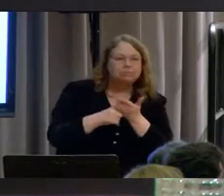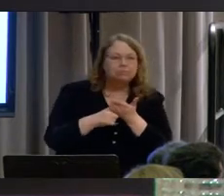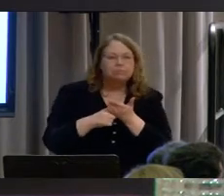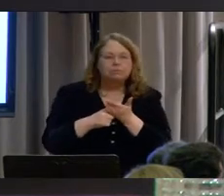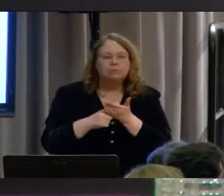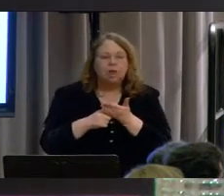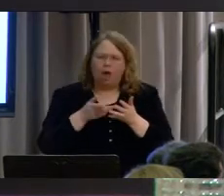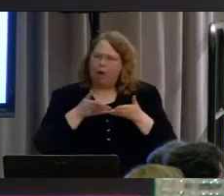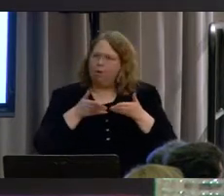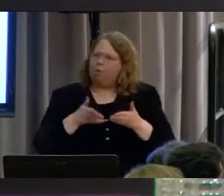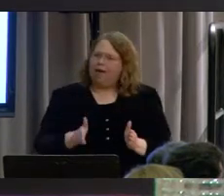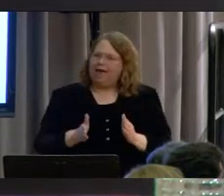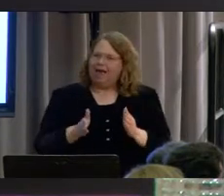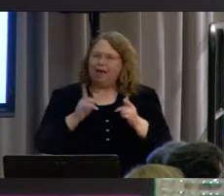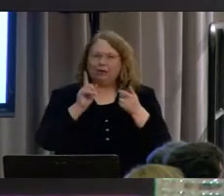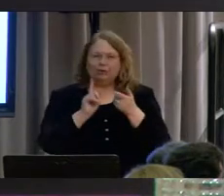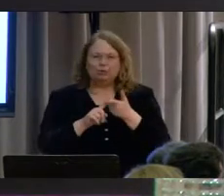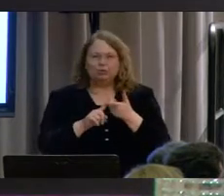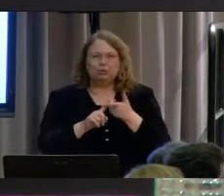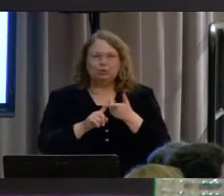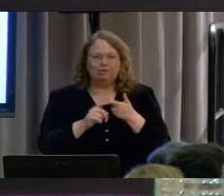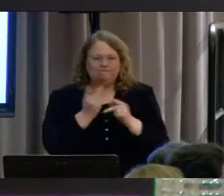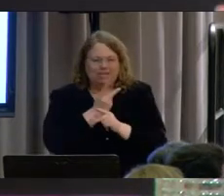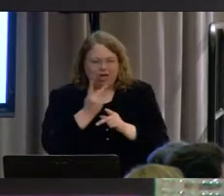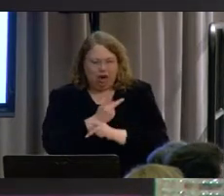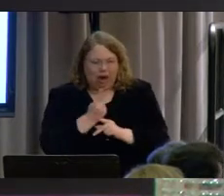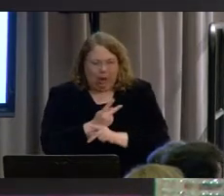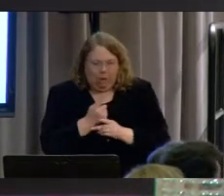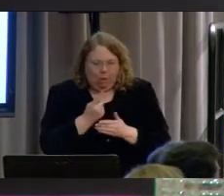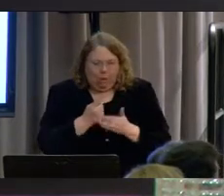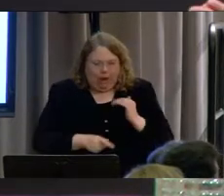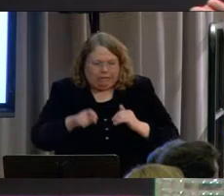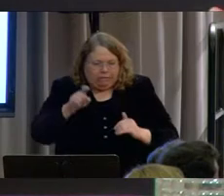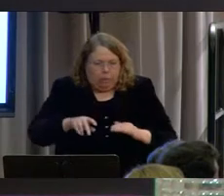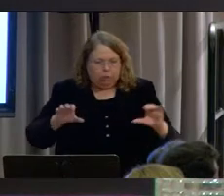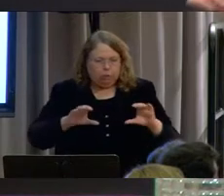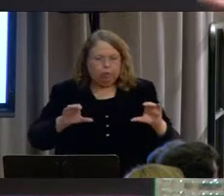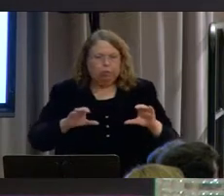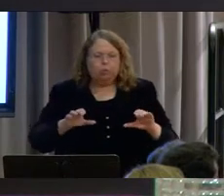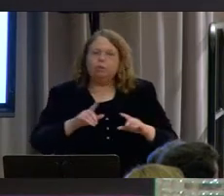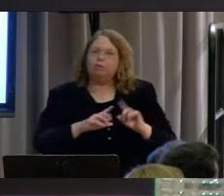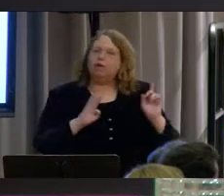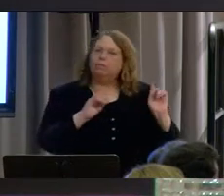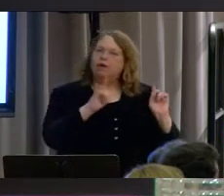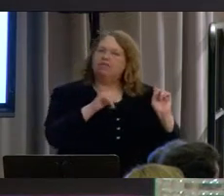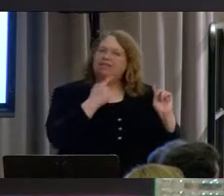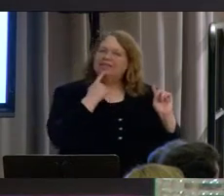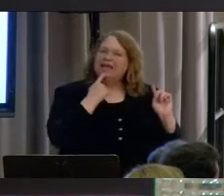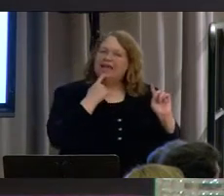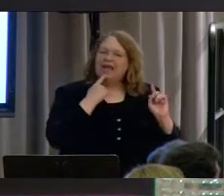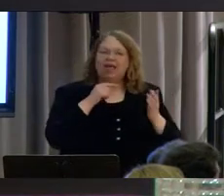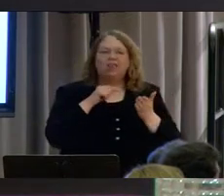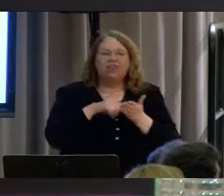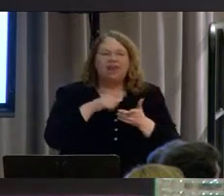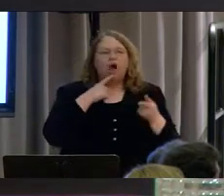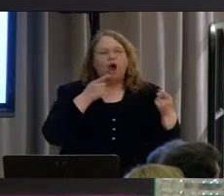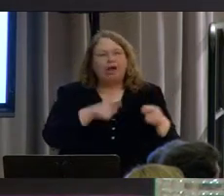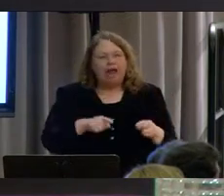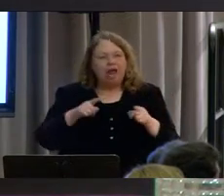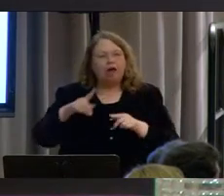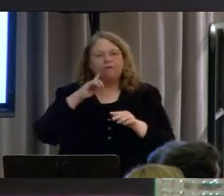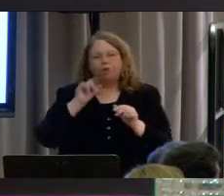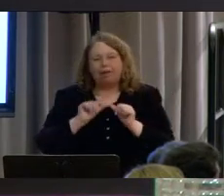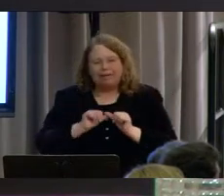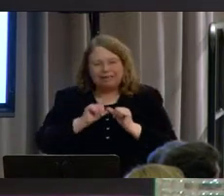formula that would unlock what we're supposed to do. But Beverly said the thing is that these are occasions for